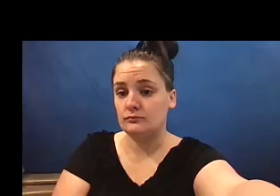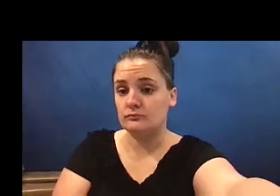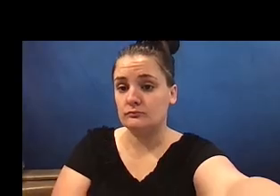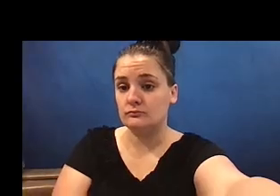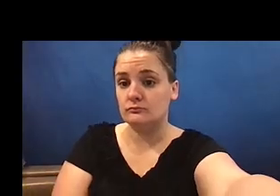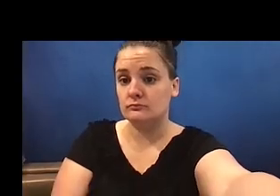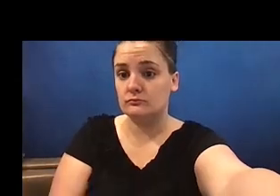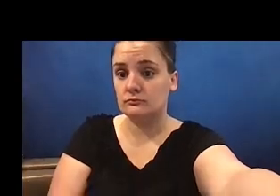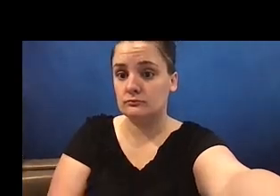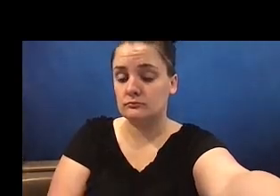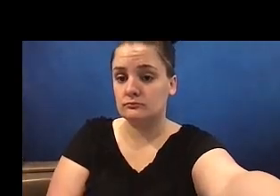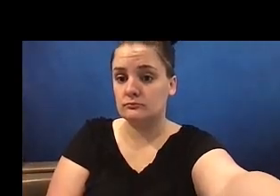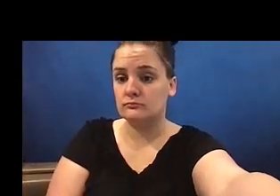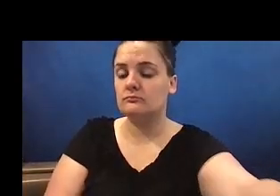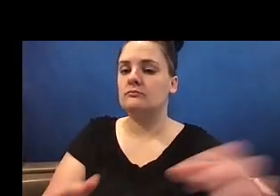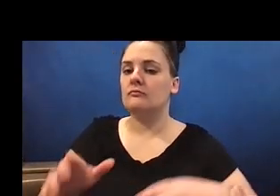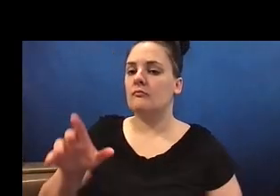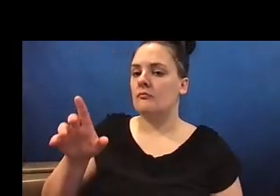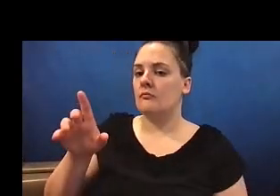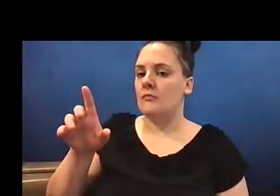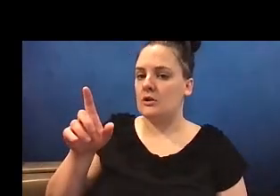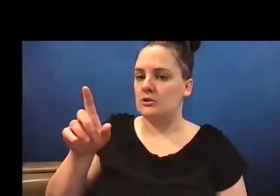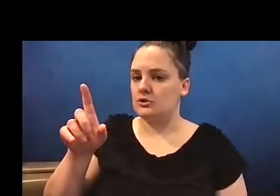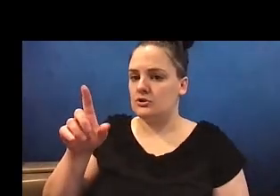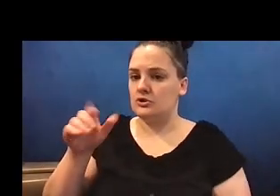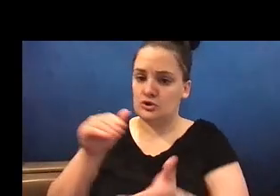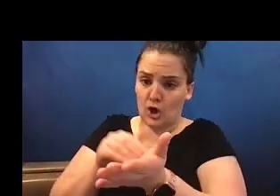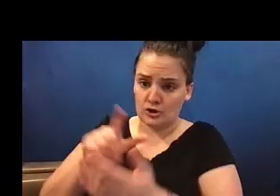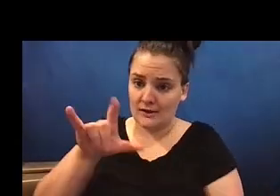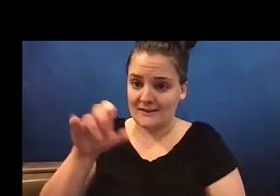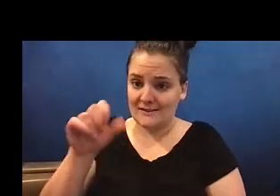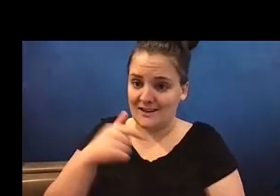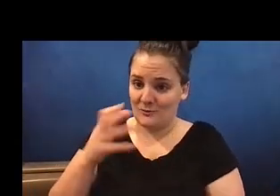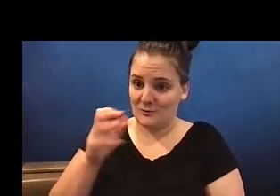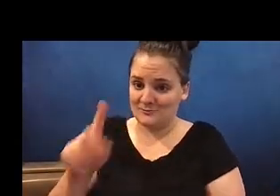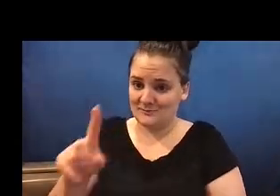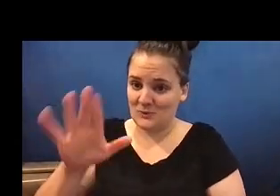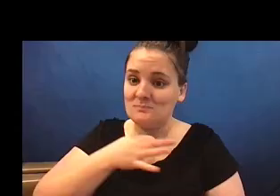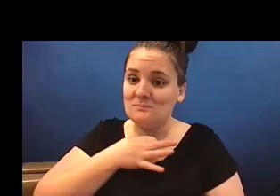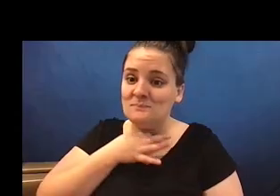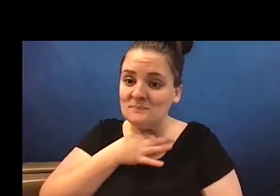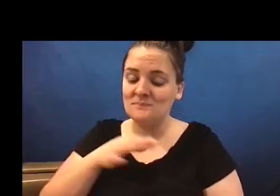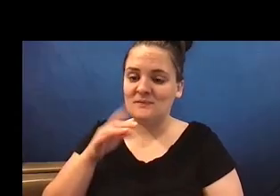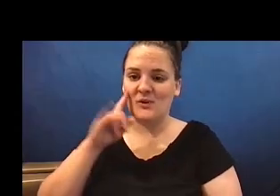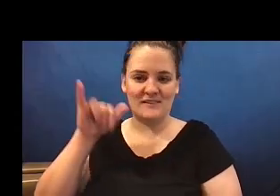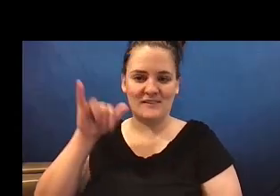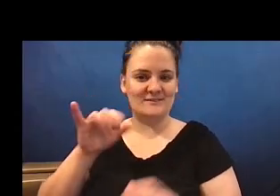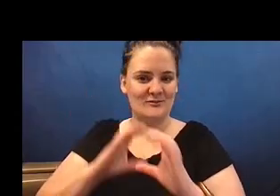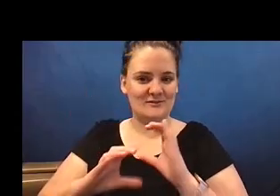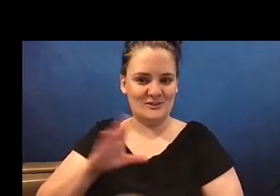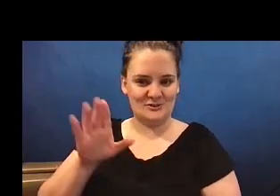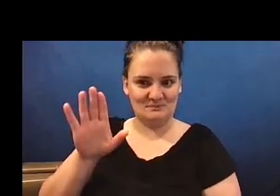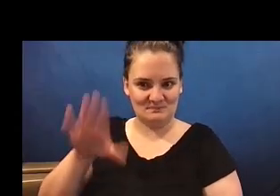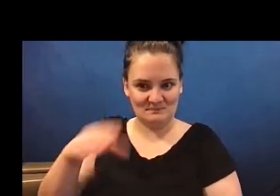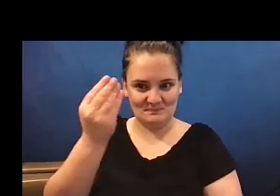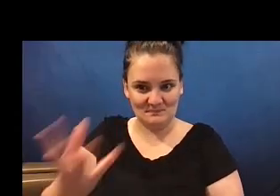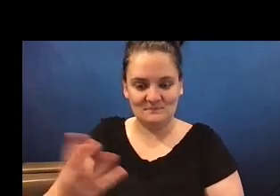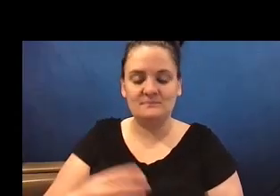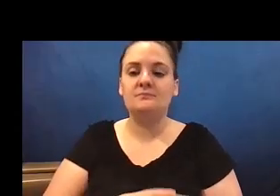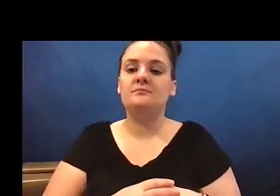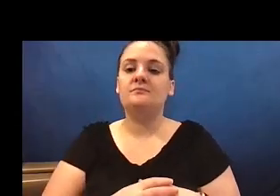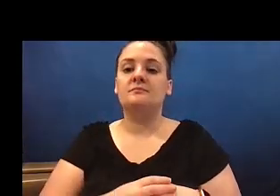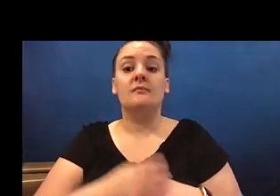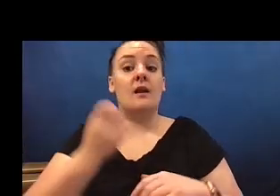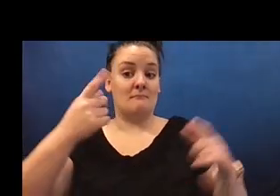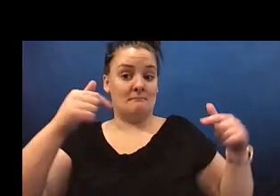Dr. Lisa, heads up, I'm about to ask for your thoughts on this conversation here. So this is really important. I have